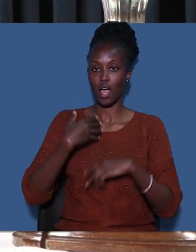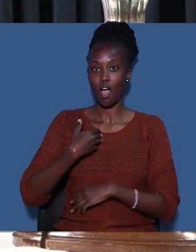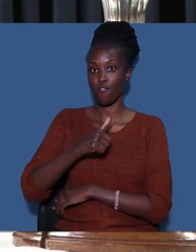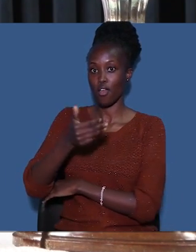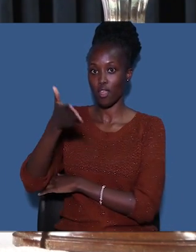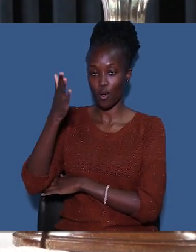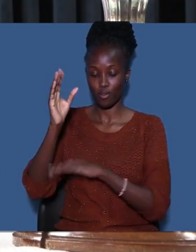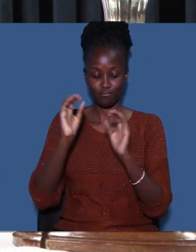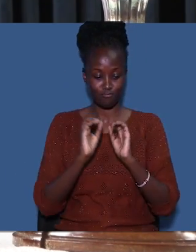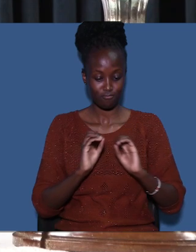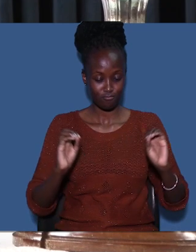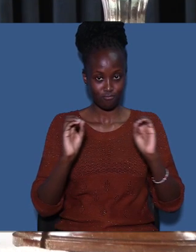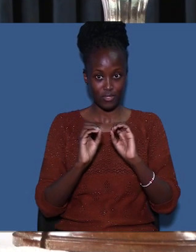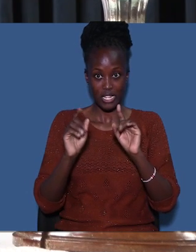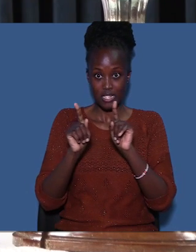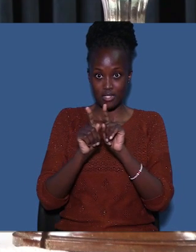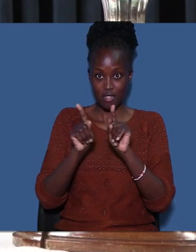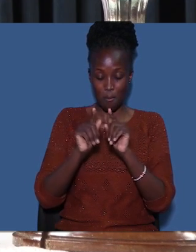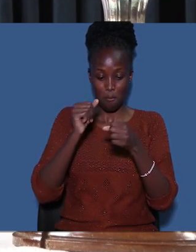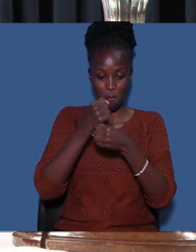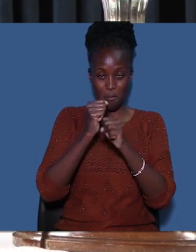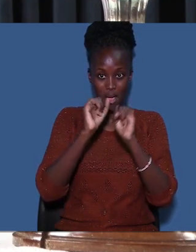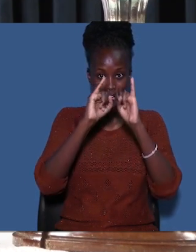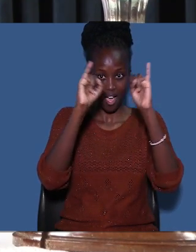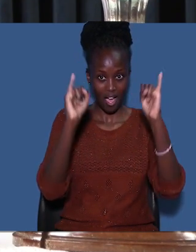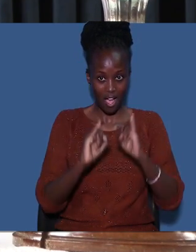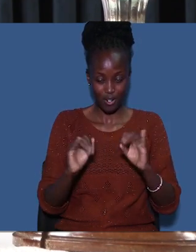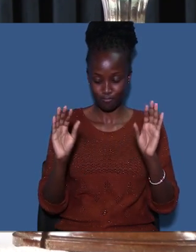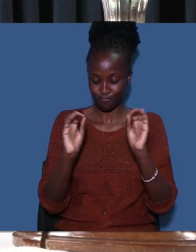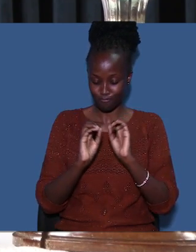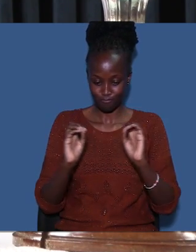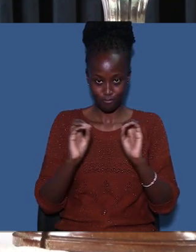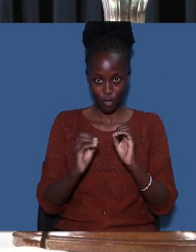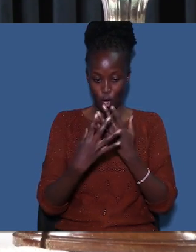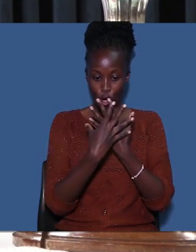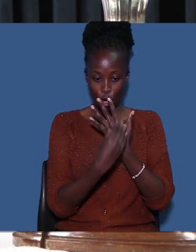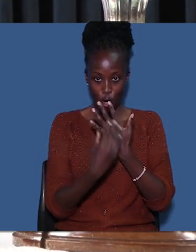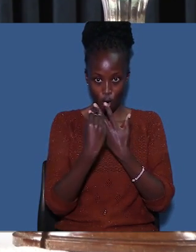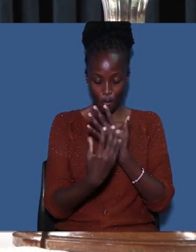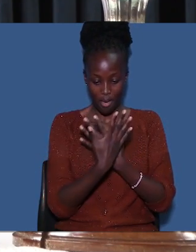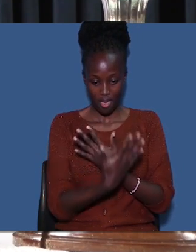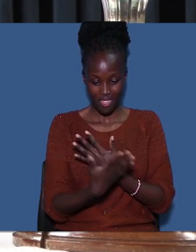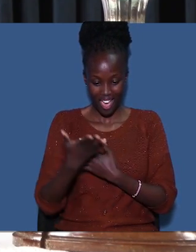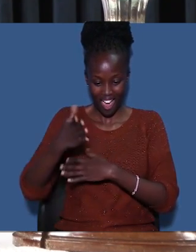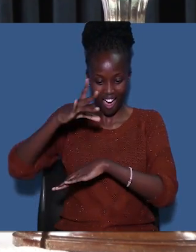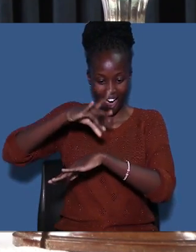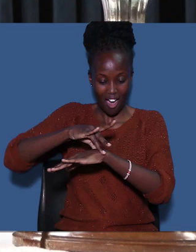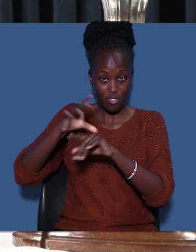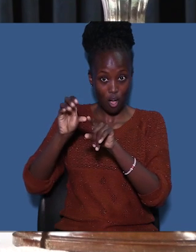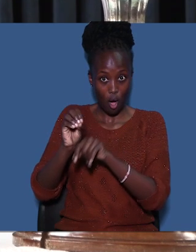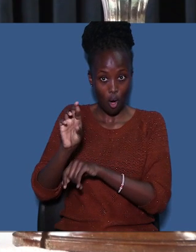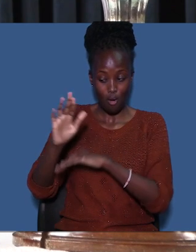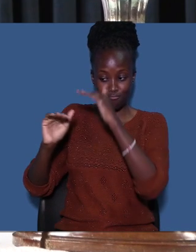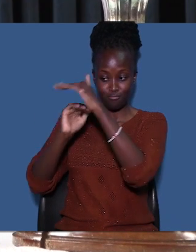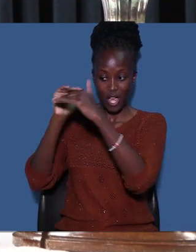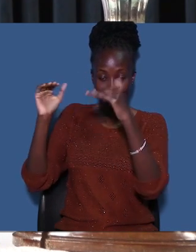me. You shall not make for yourself an image in the form of anything in heaven above or on the earth beneath or in the